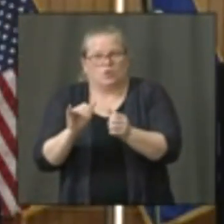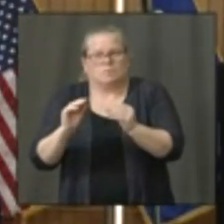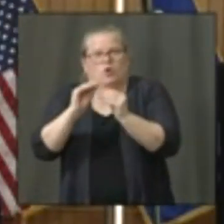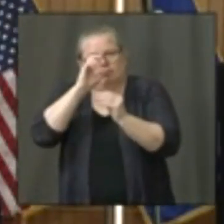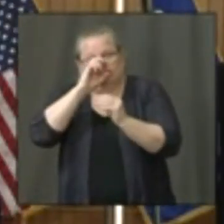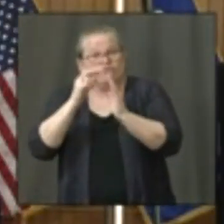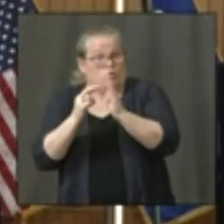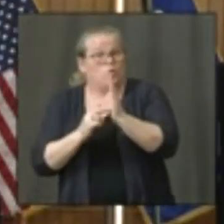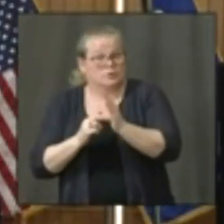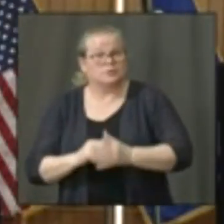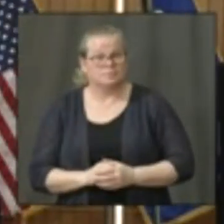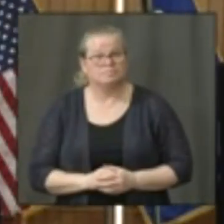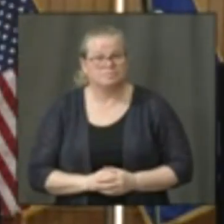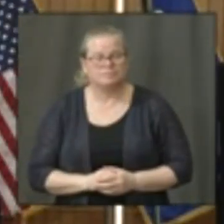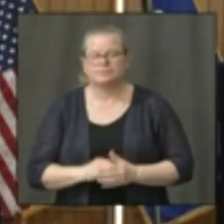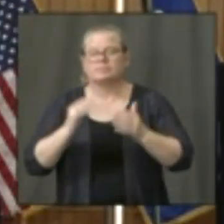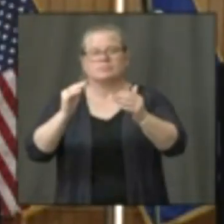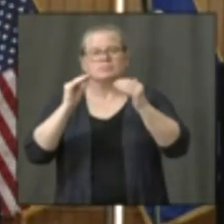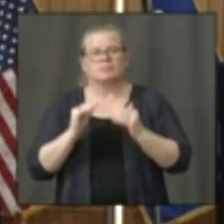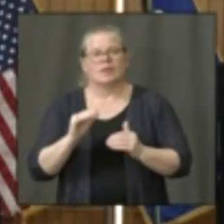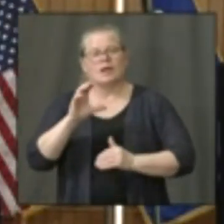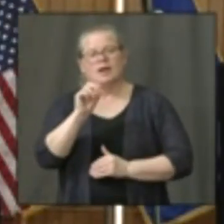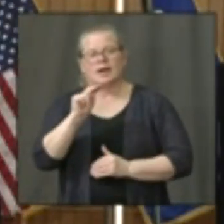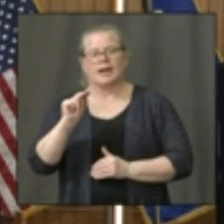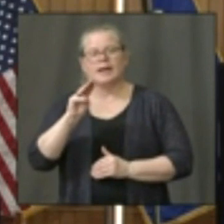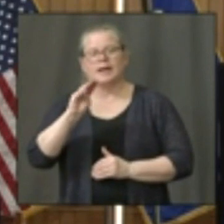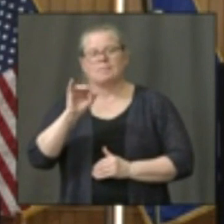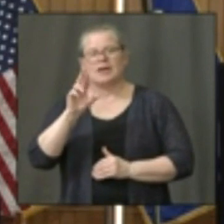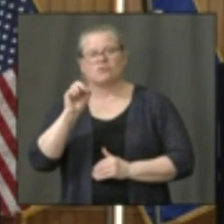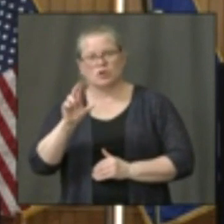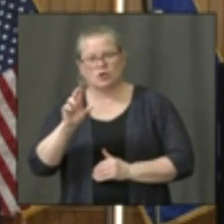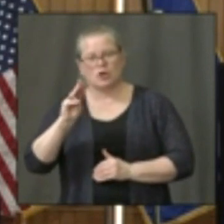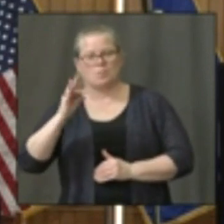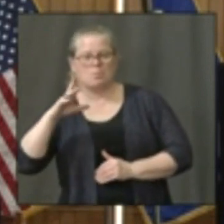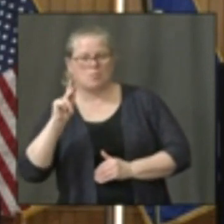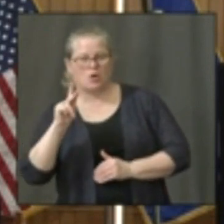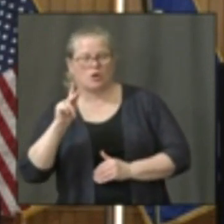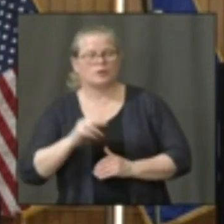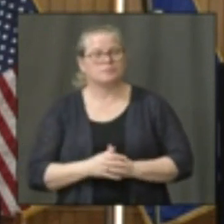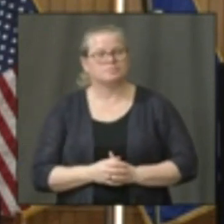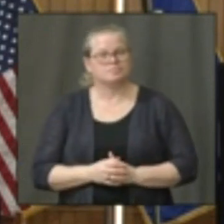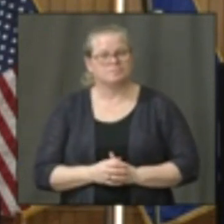Move along next to Connecticut Mirror, Mark Pazniokas.